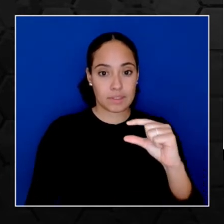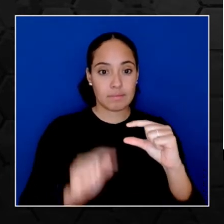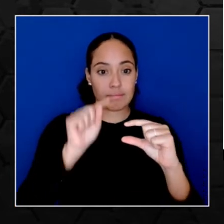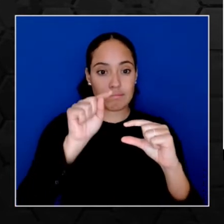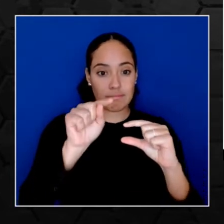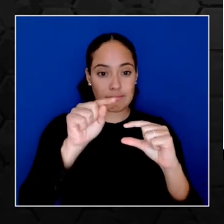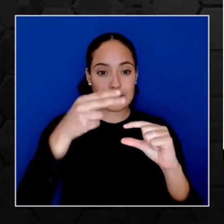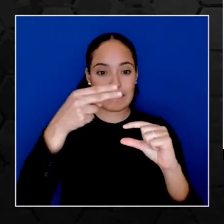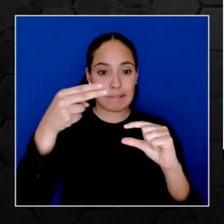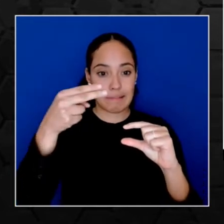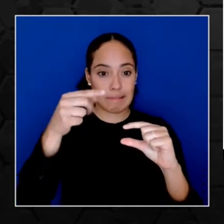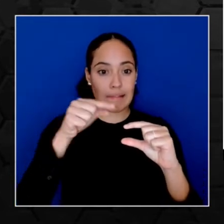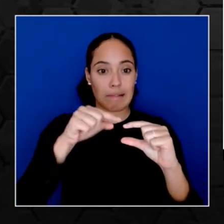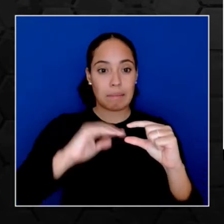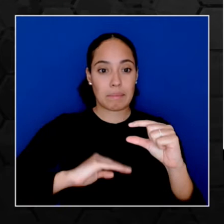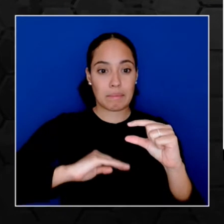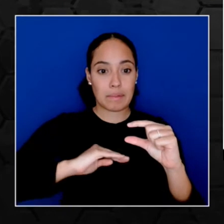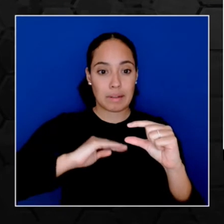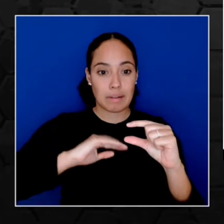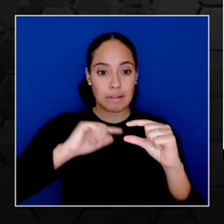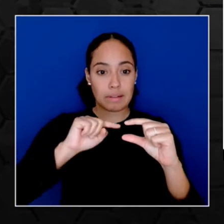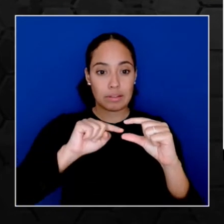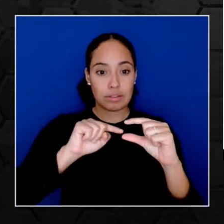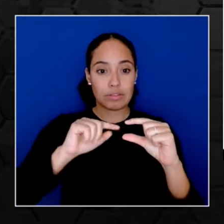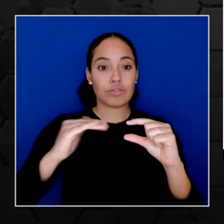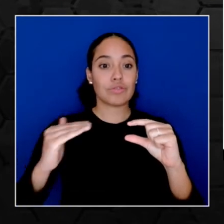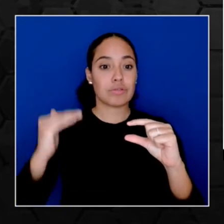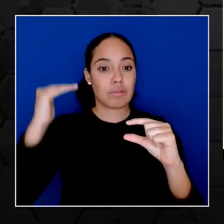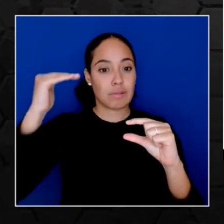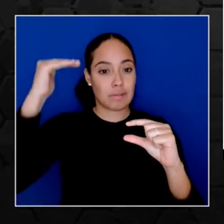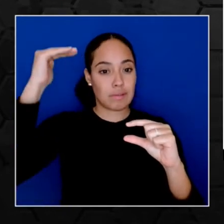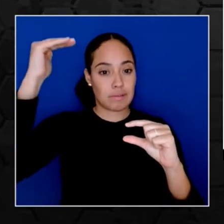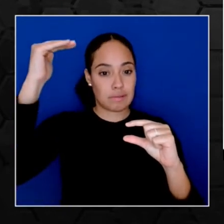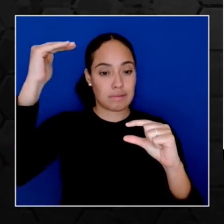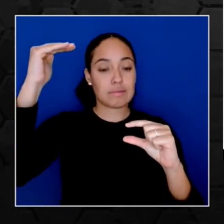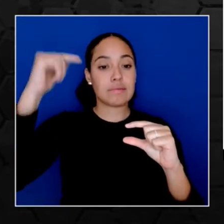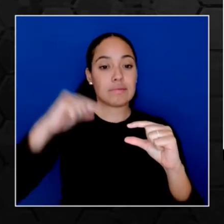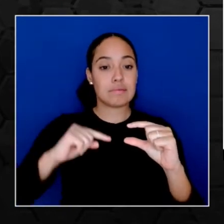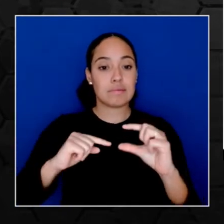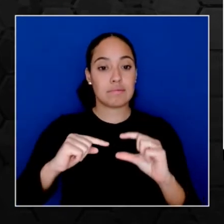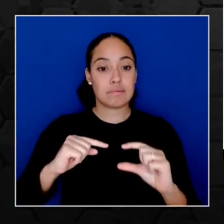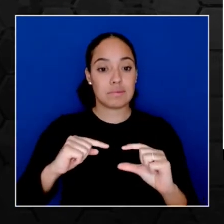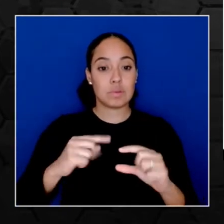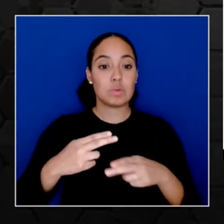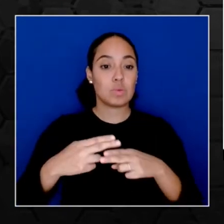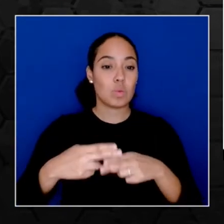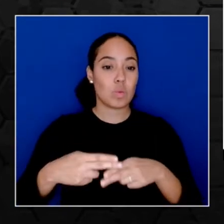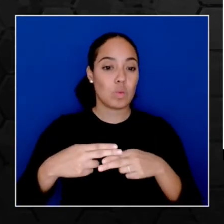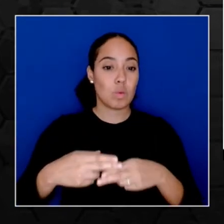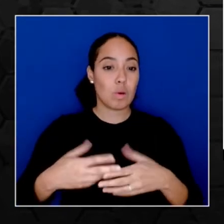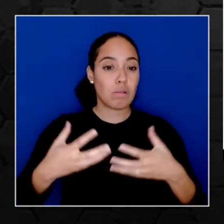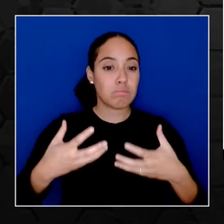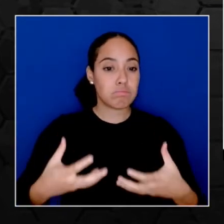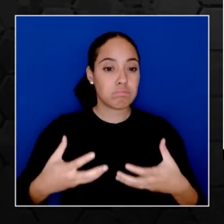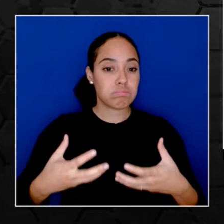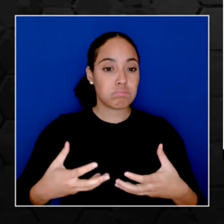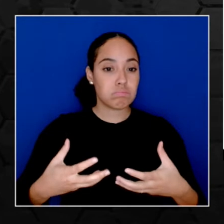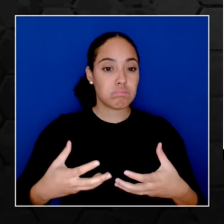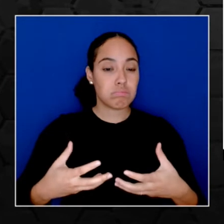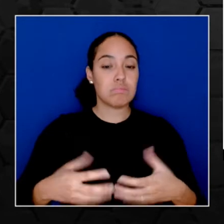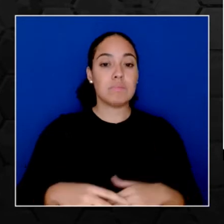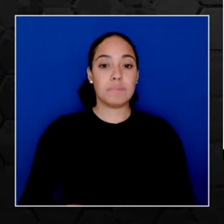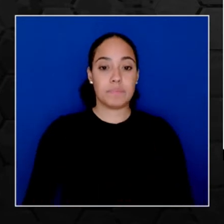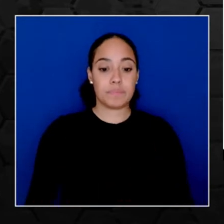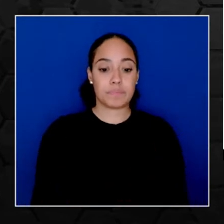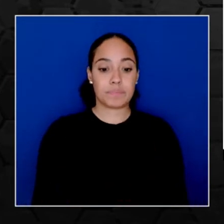number for the height. And same for the weight as well. Once I name the prompt box as weight, I'll be asking them to